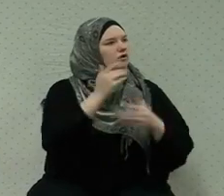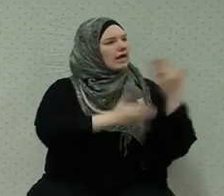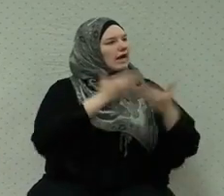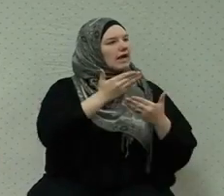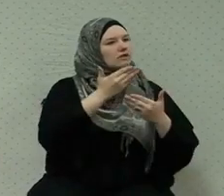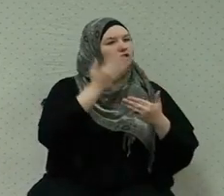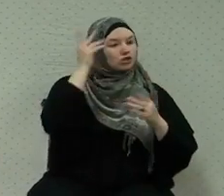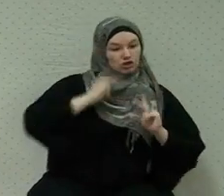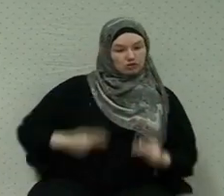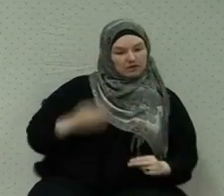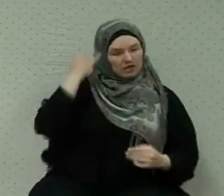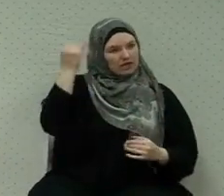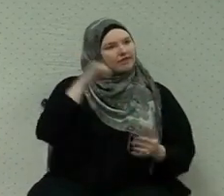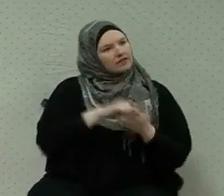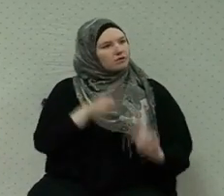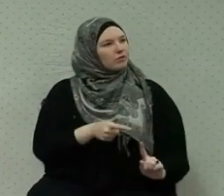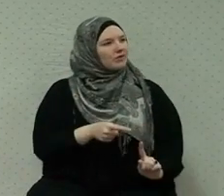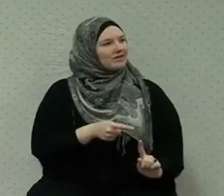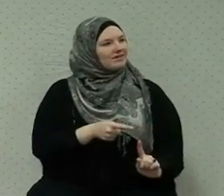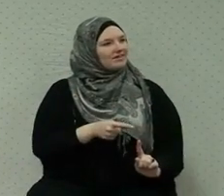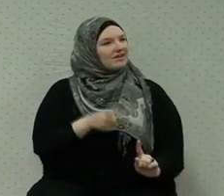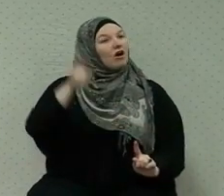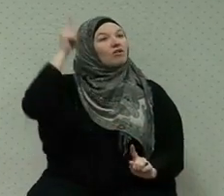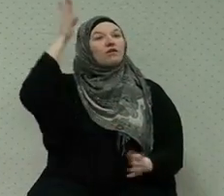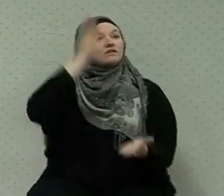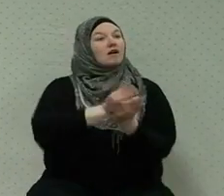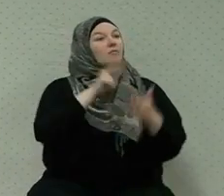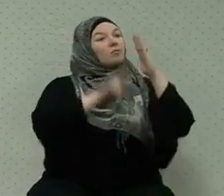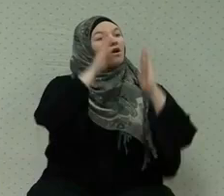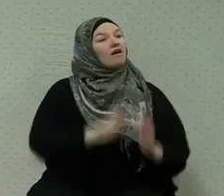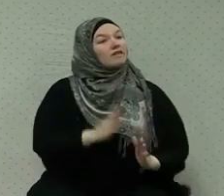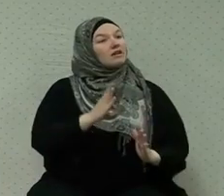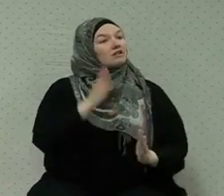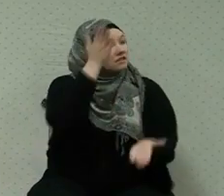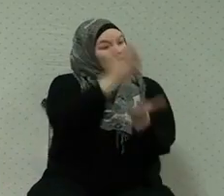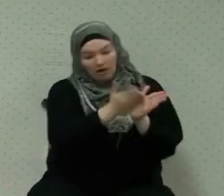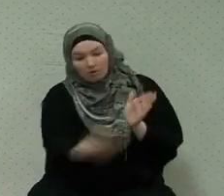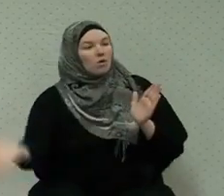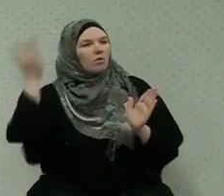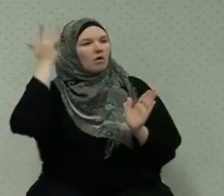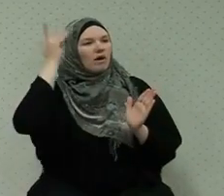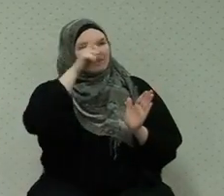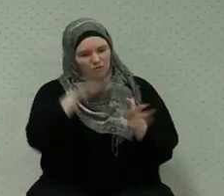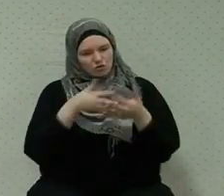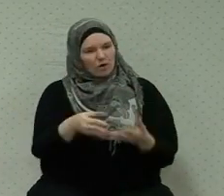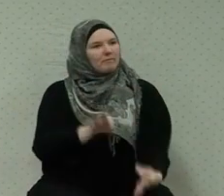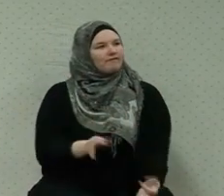idea. That's the point. The point is to give you the final curriculum by which you should